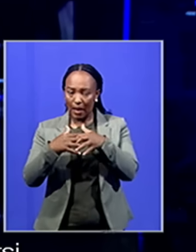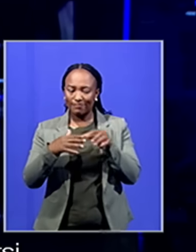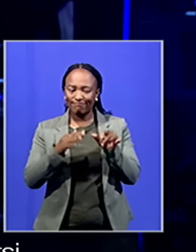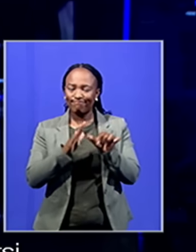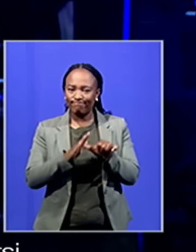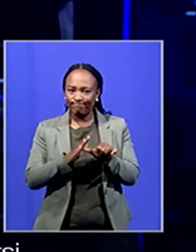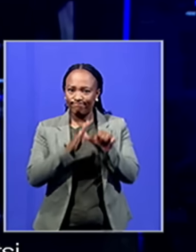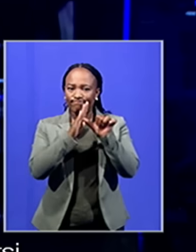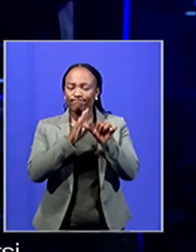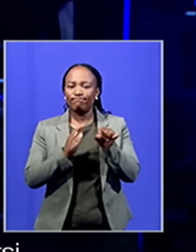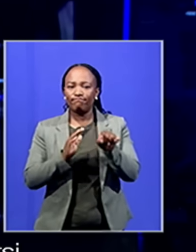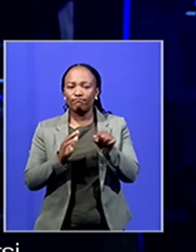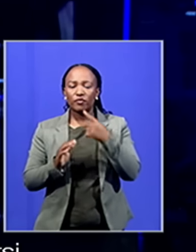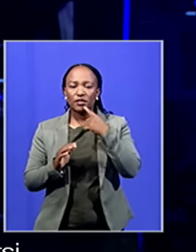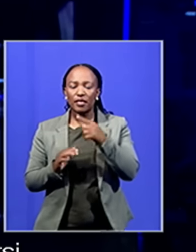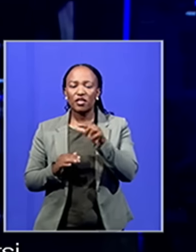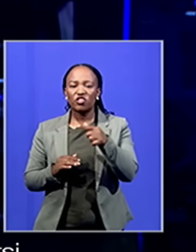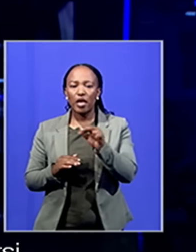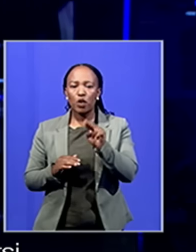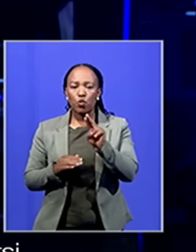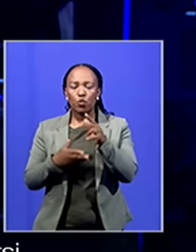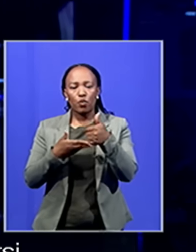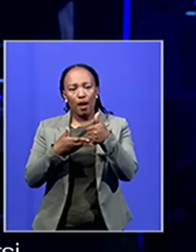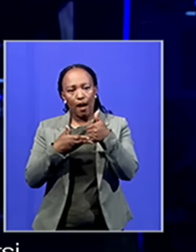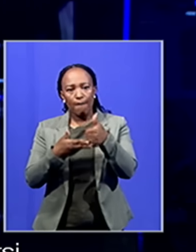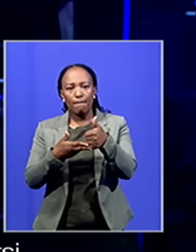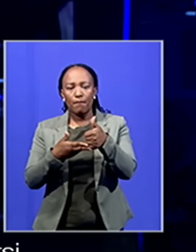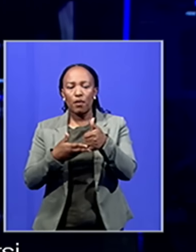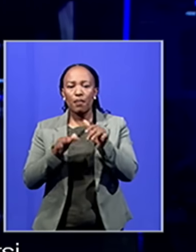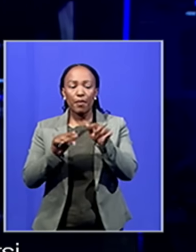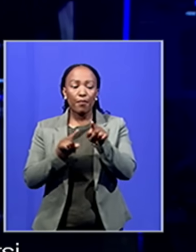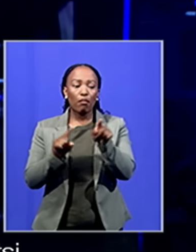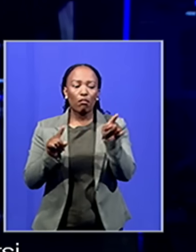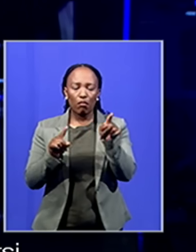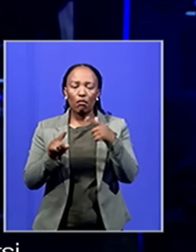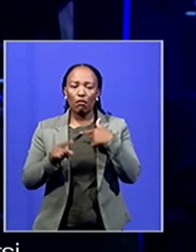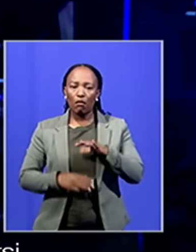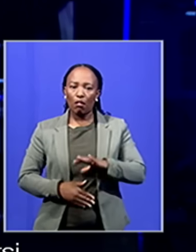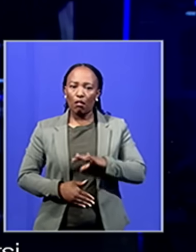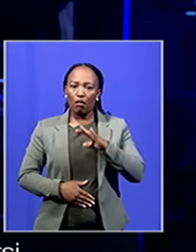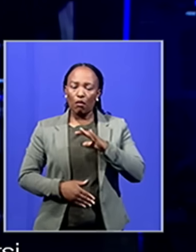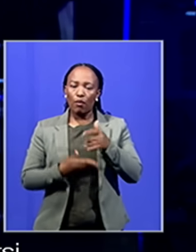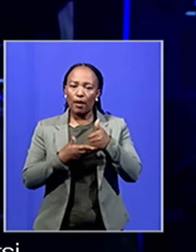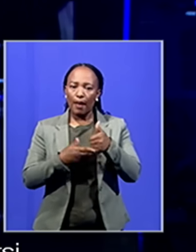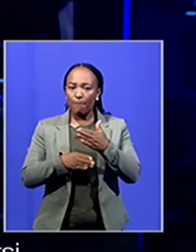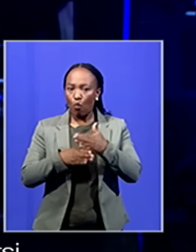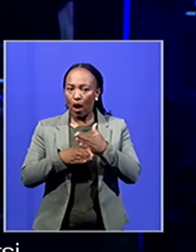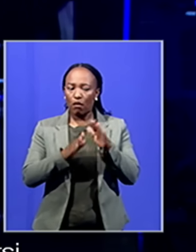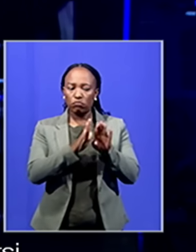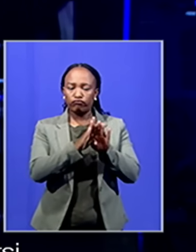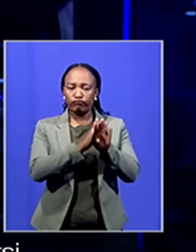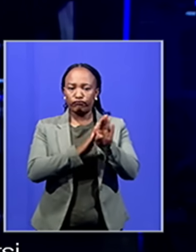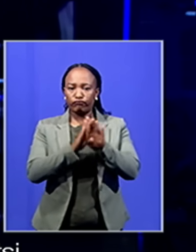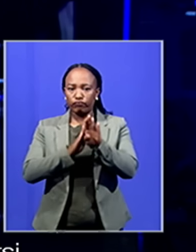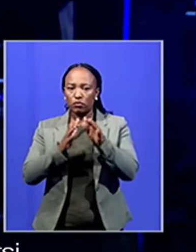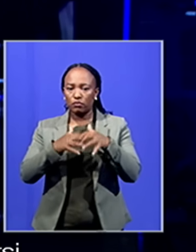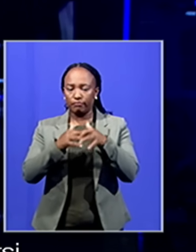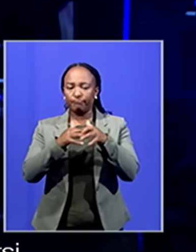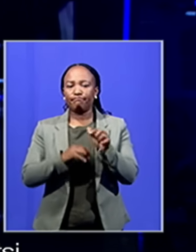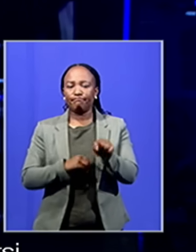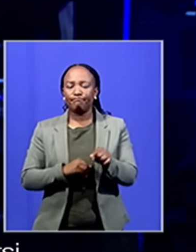pele ka hore mmuso wa kopanelo o thusitse ho kgutlisa tshepo ya batsetedi e leng se tla thusa ho theha mesebetsi ka hara naha ya Afrika